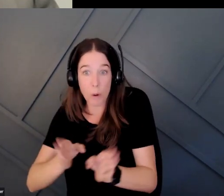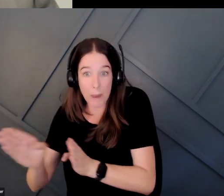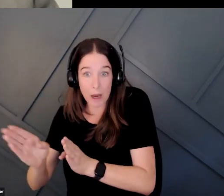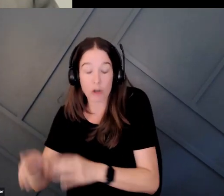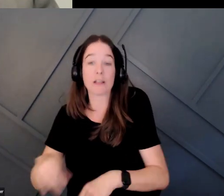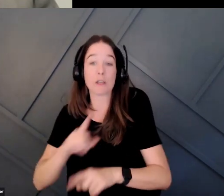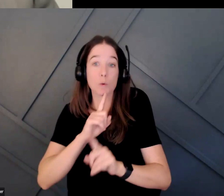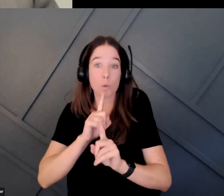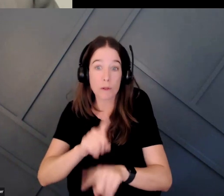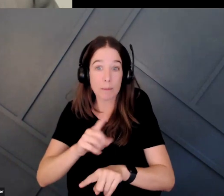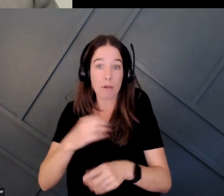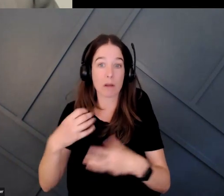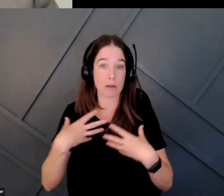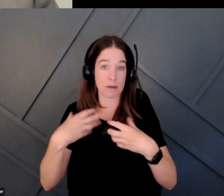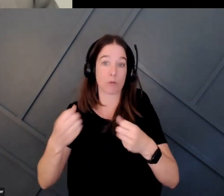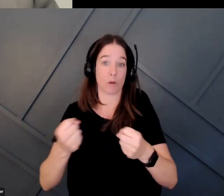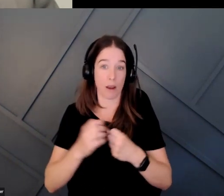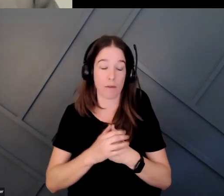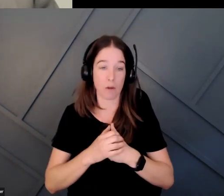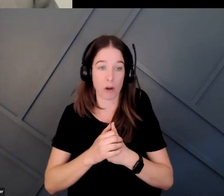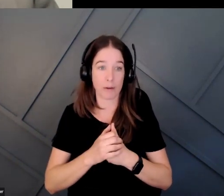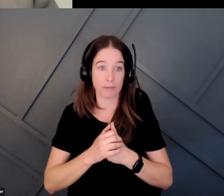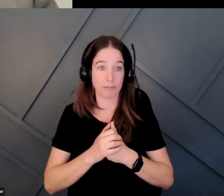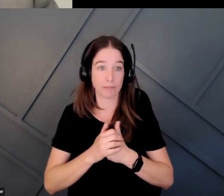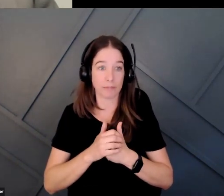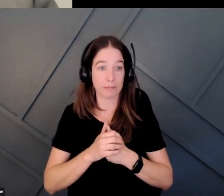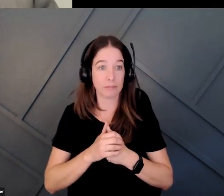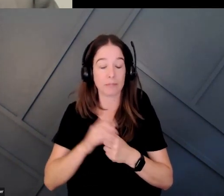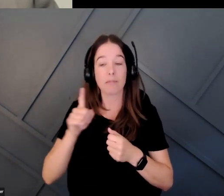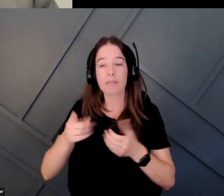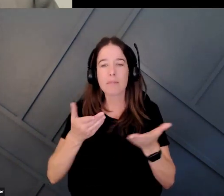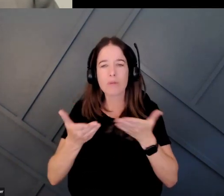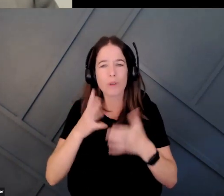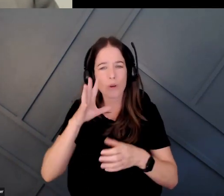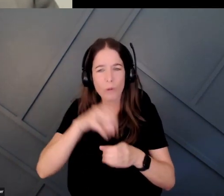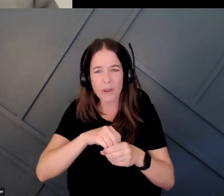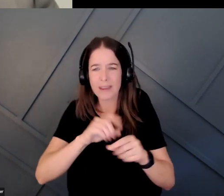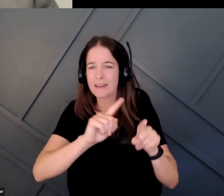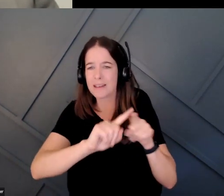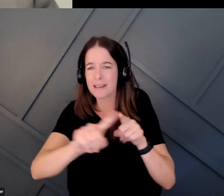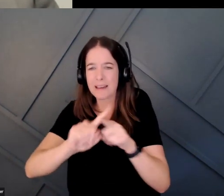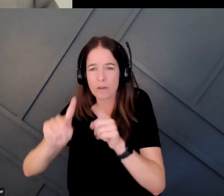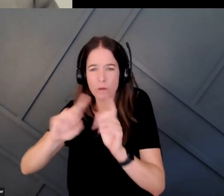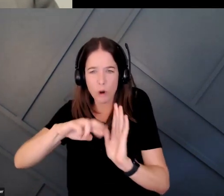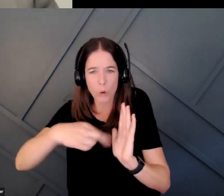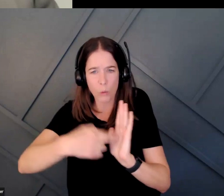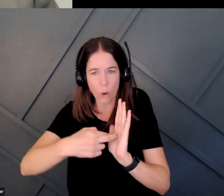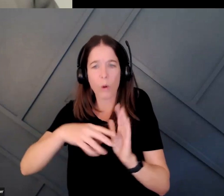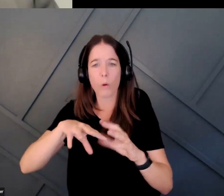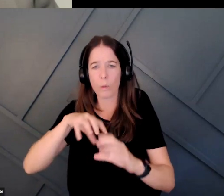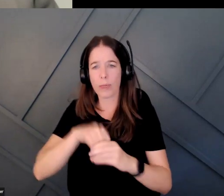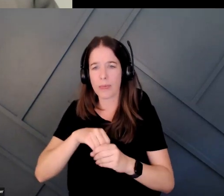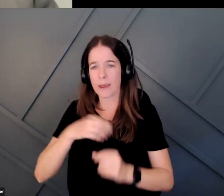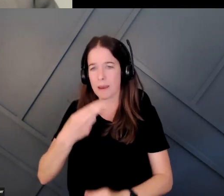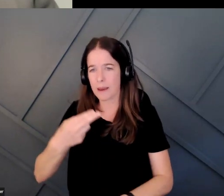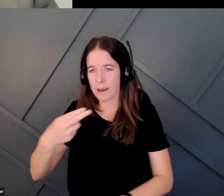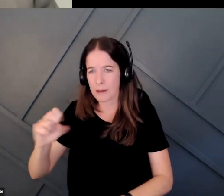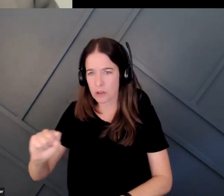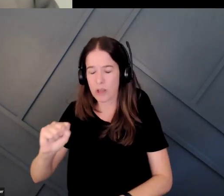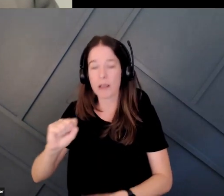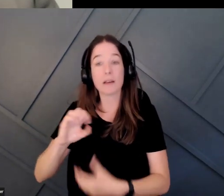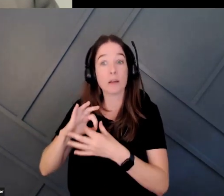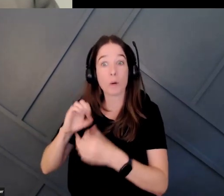this role, he served in a number of policy and program roles within HHS, and prior to HHS was a